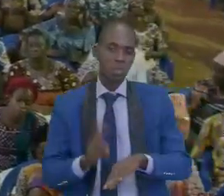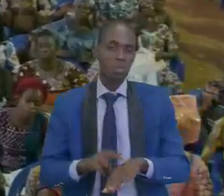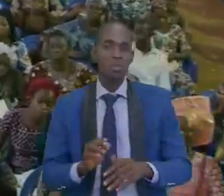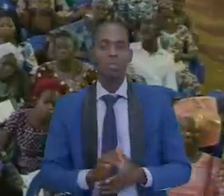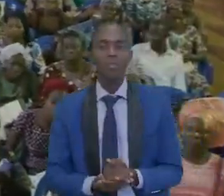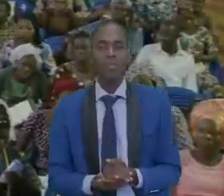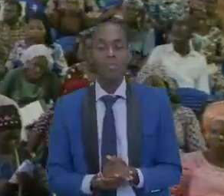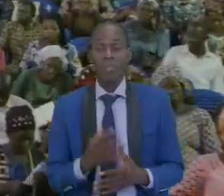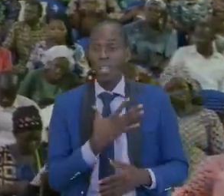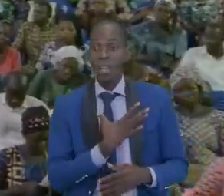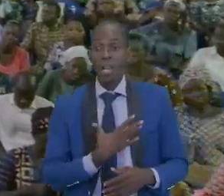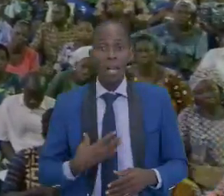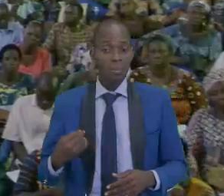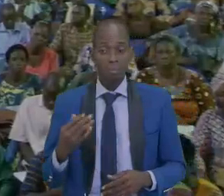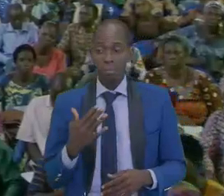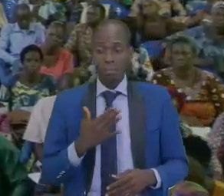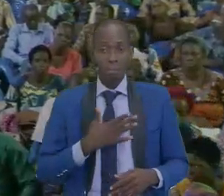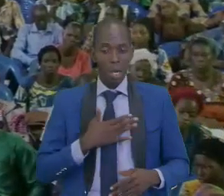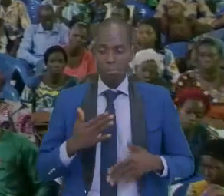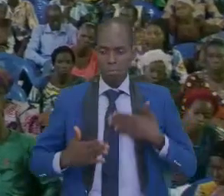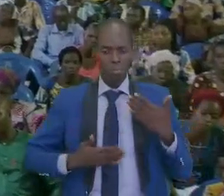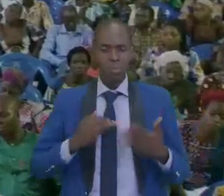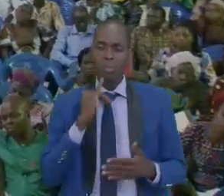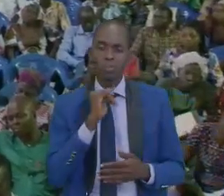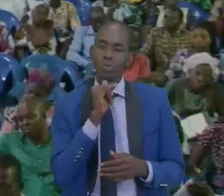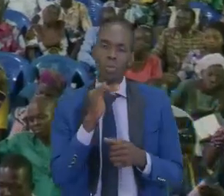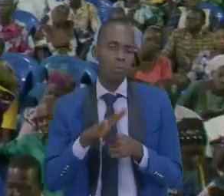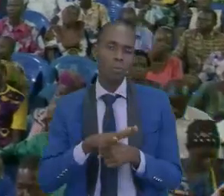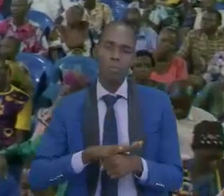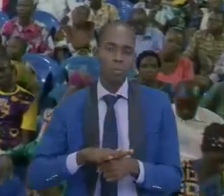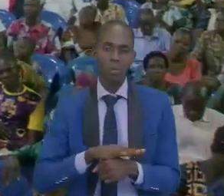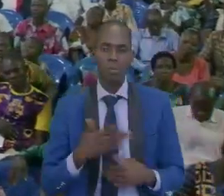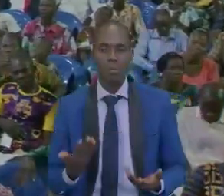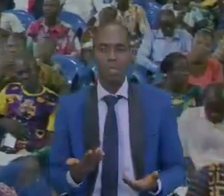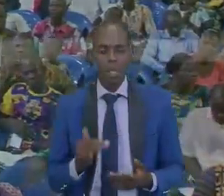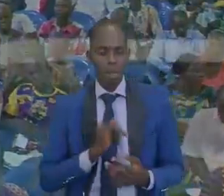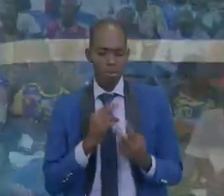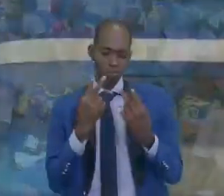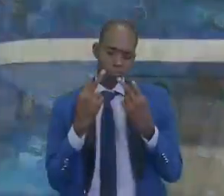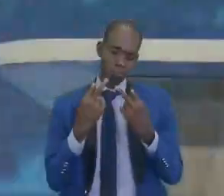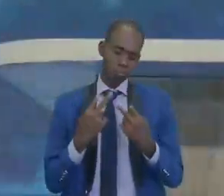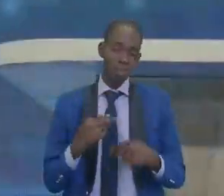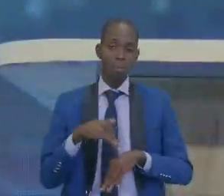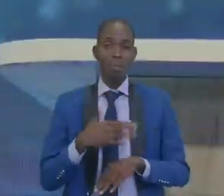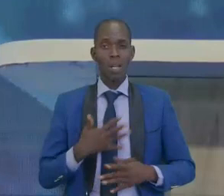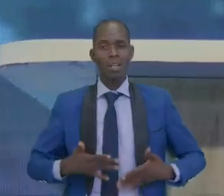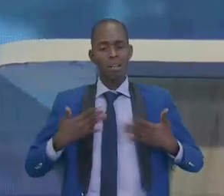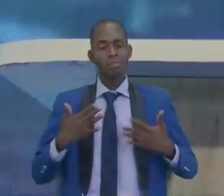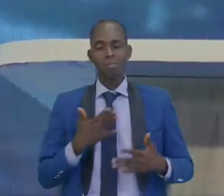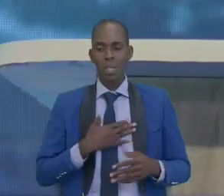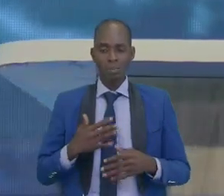And my joy is not full. I look at my life, my joy is not full.